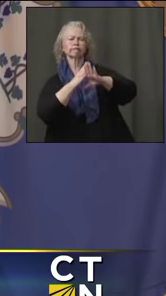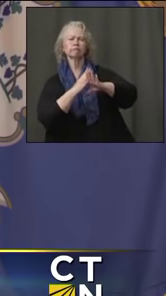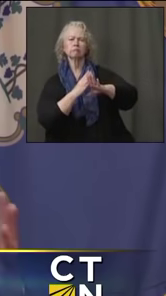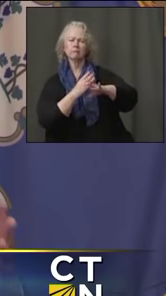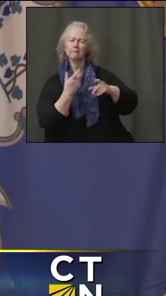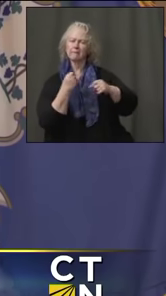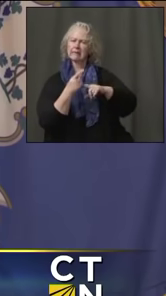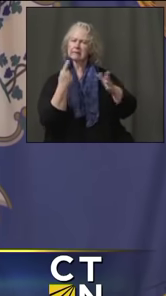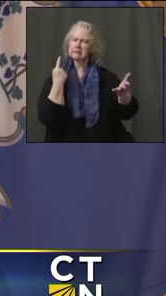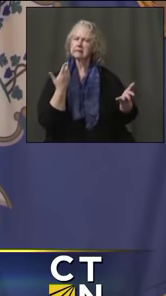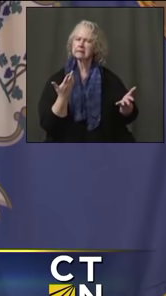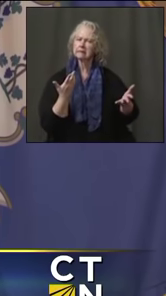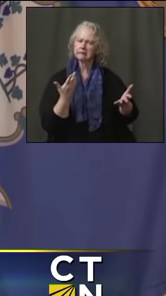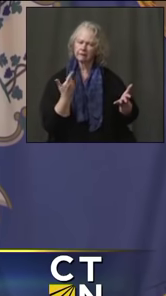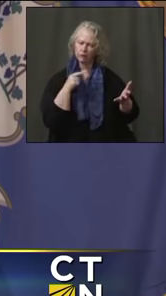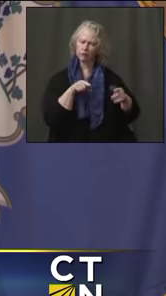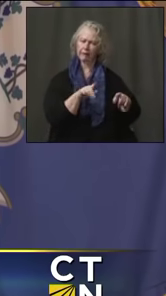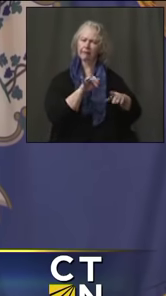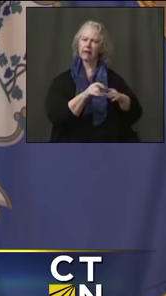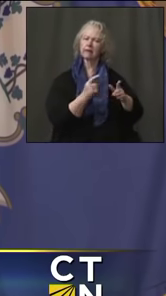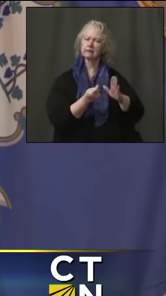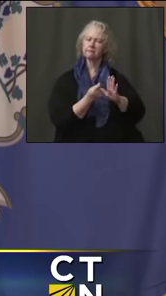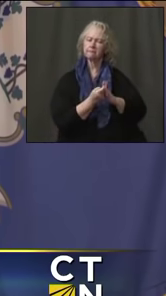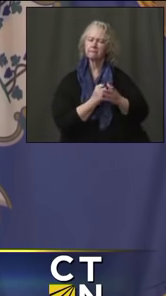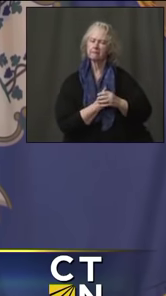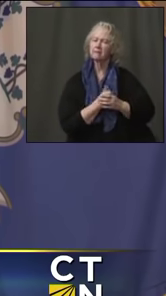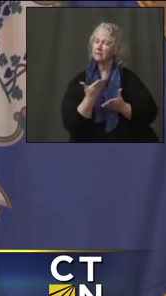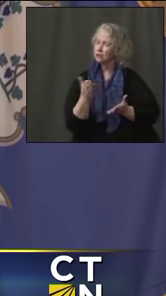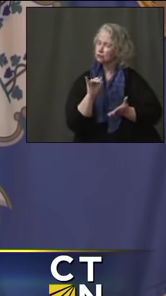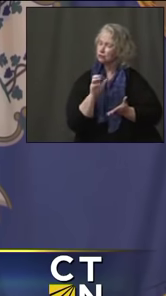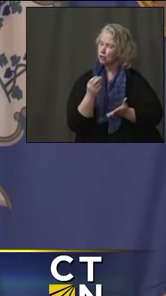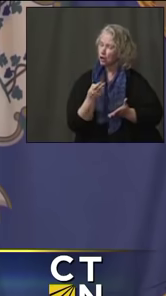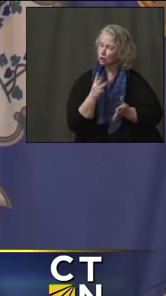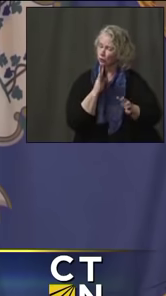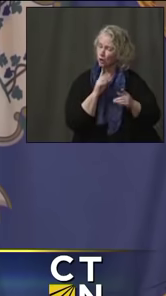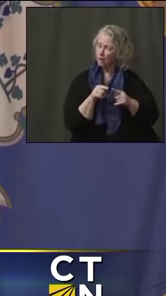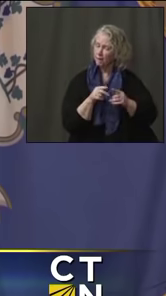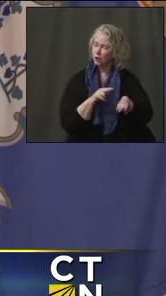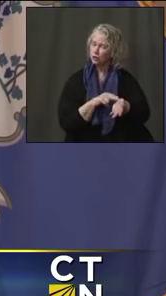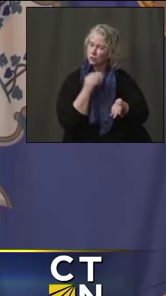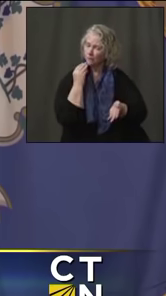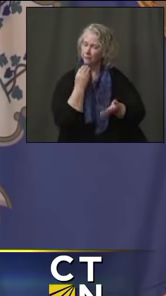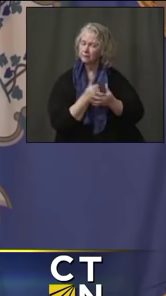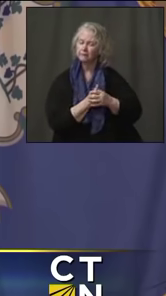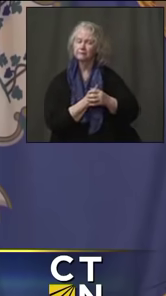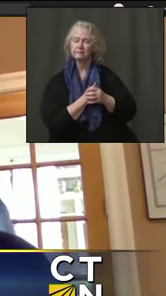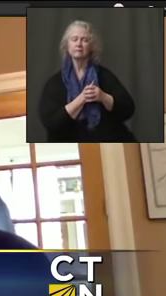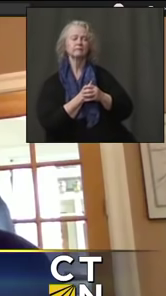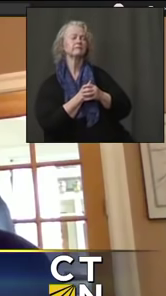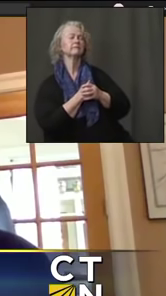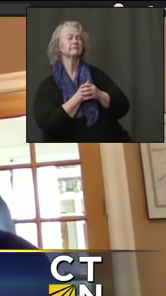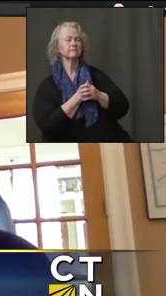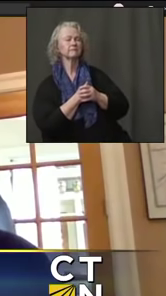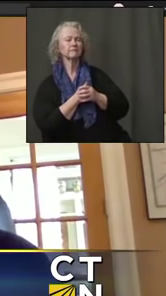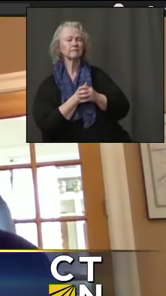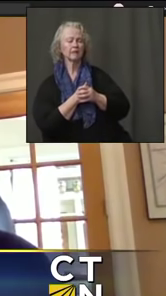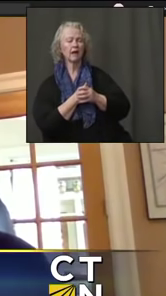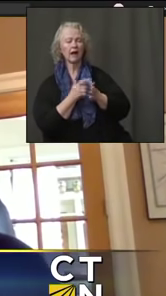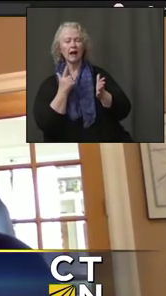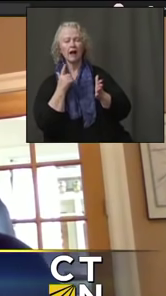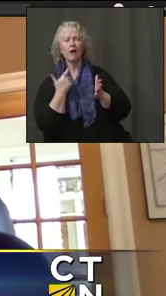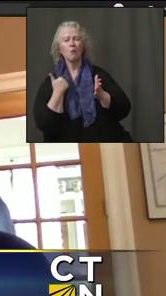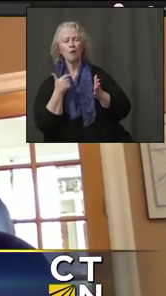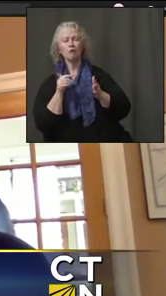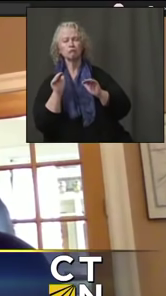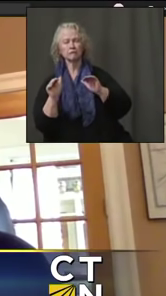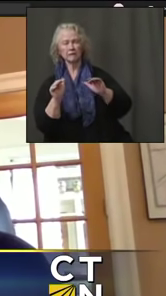of sense, at least during the emergency portion here. Josh, do you want to talk about the nursing homes? Yeah, I think it's worth